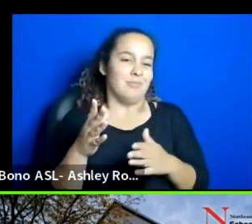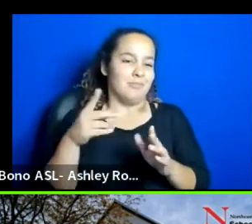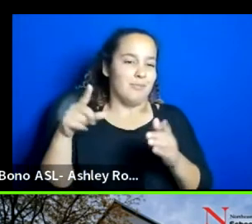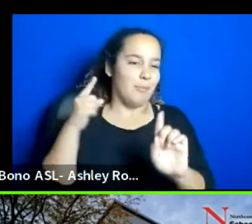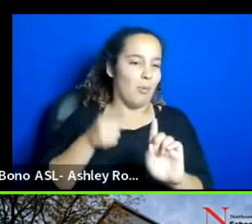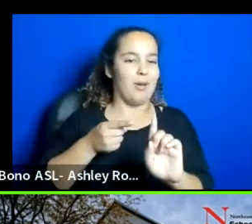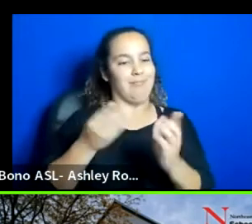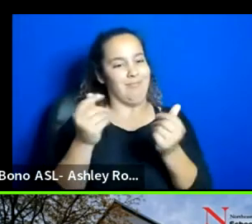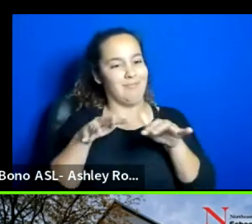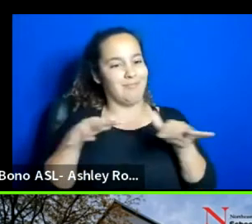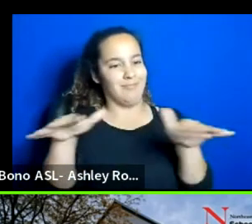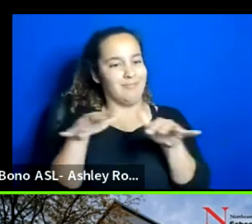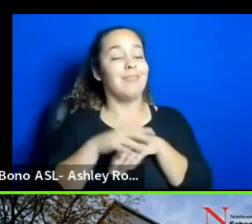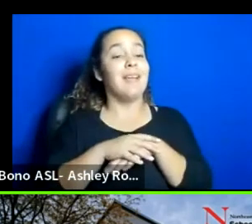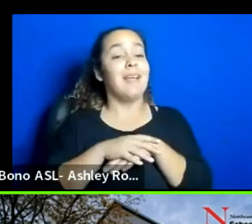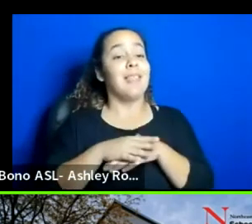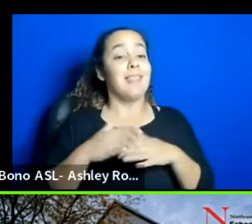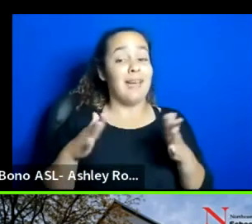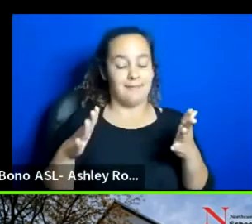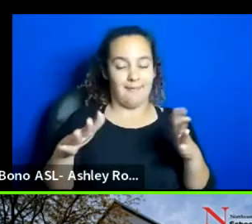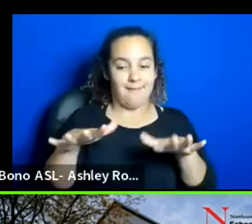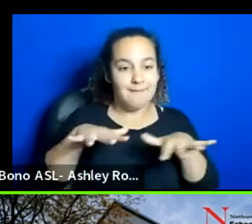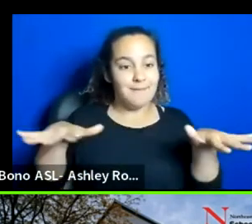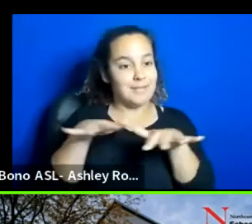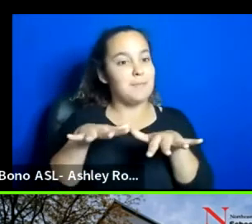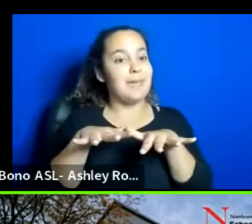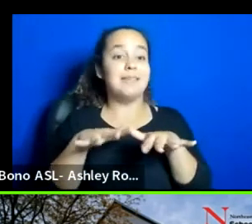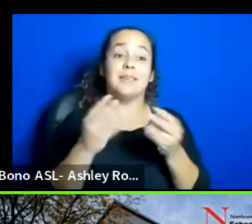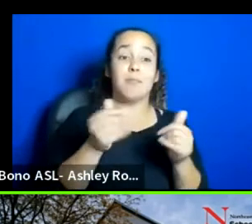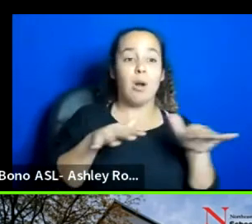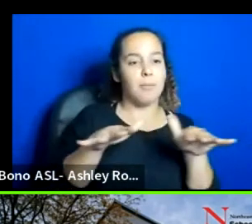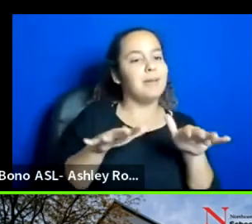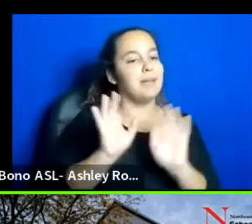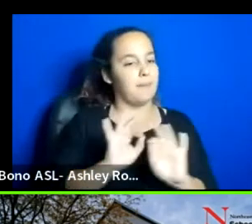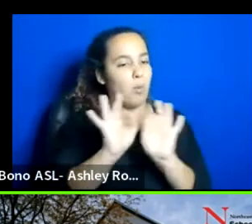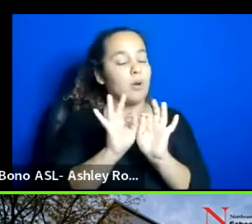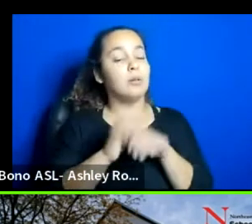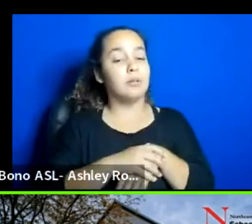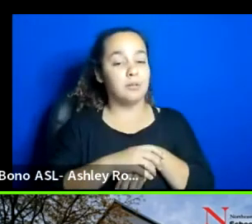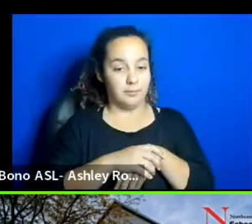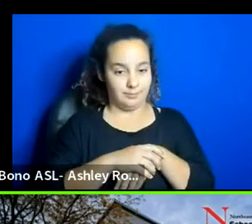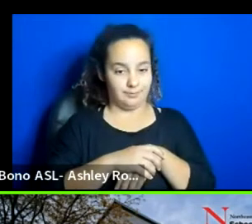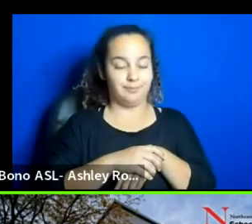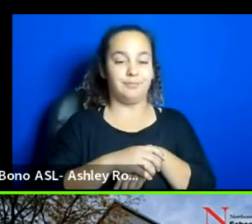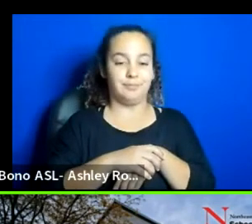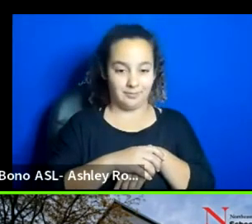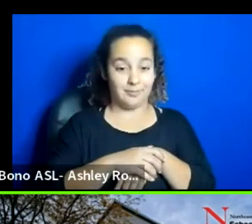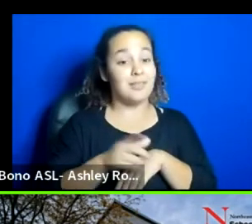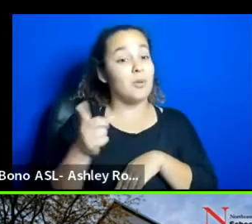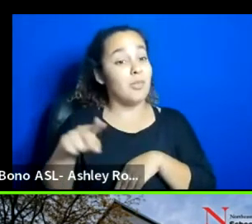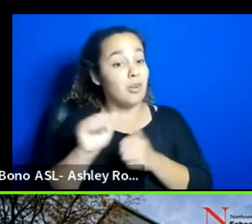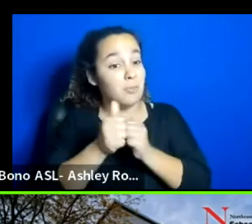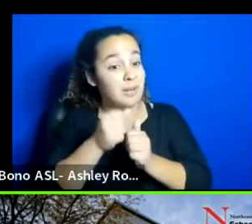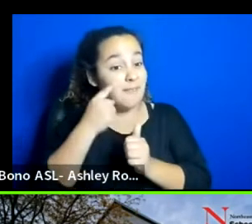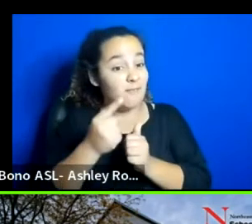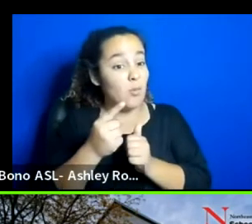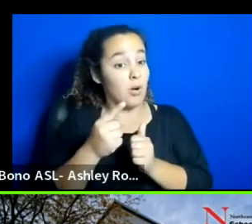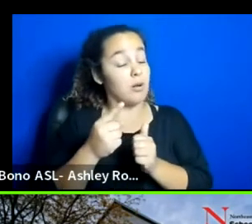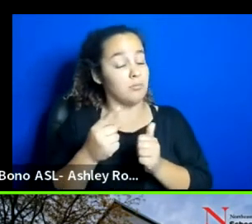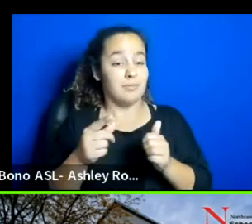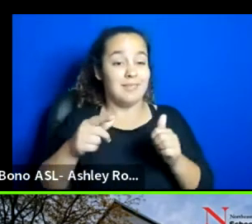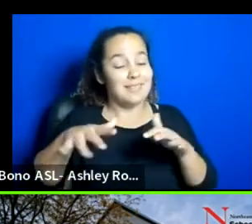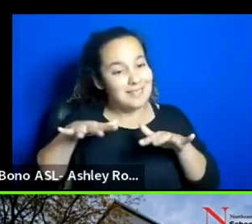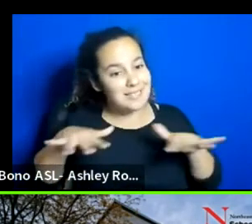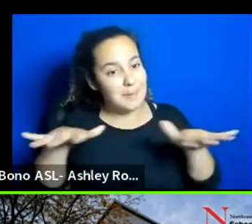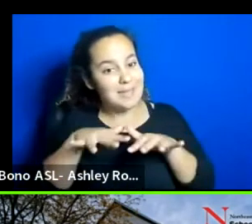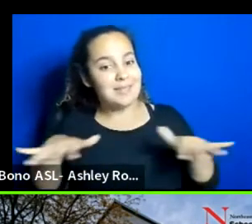form of property, but that physical space and property do matter. So the railroad companies are also competing for physical spaces. They're experimenting with vertical